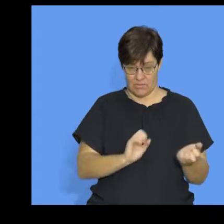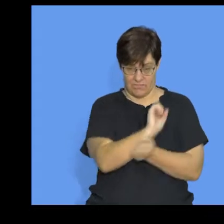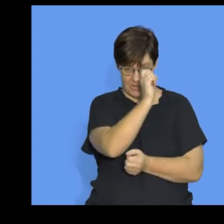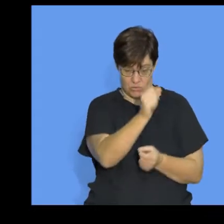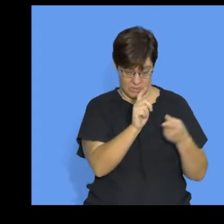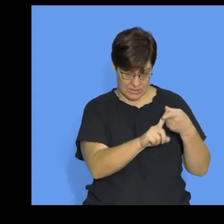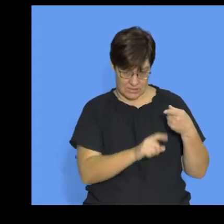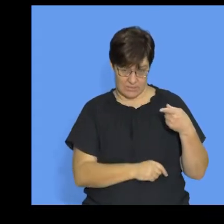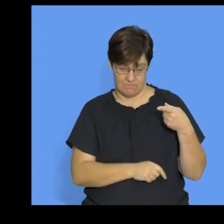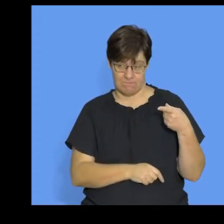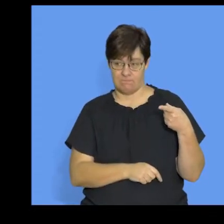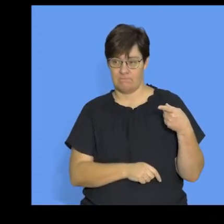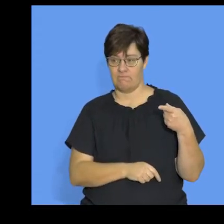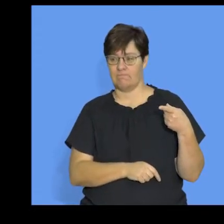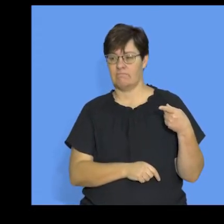right?